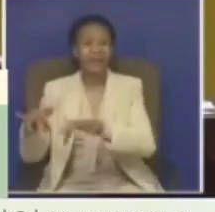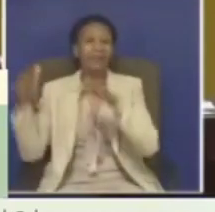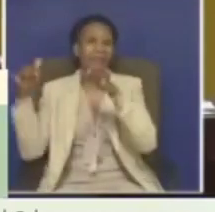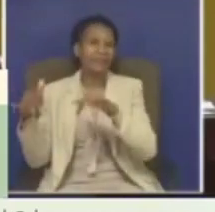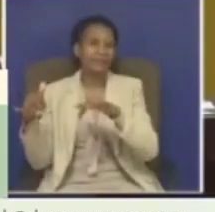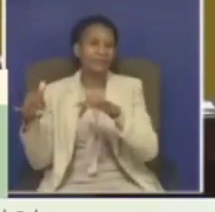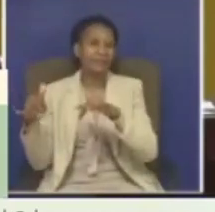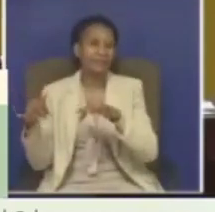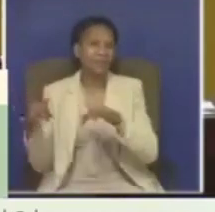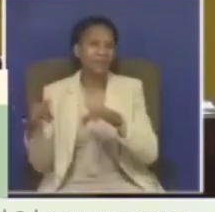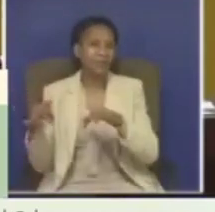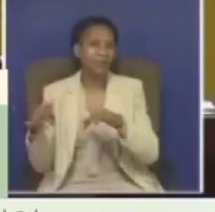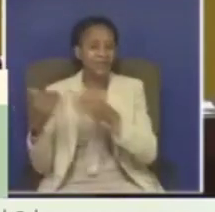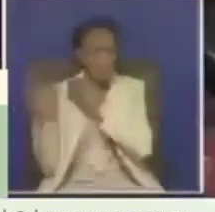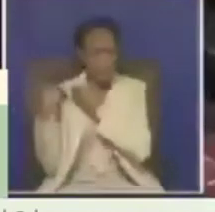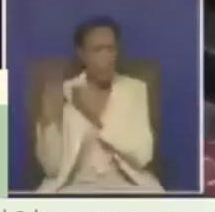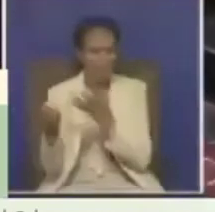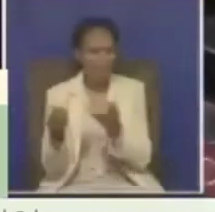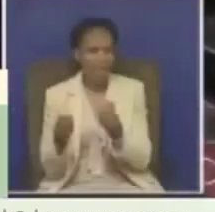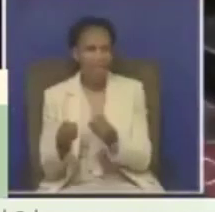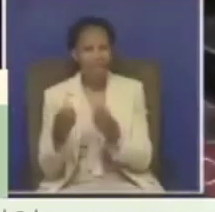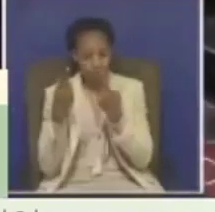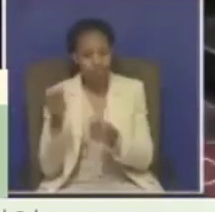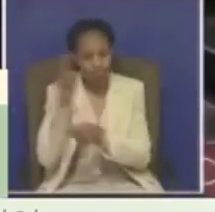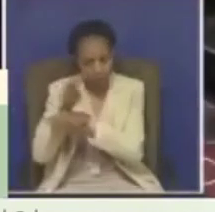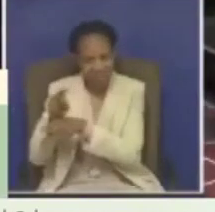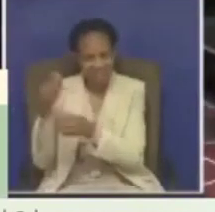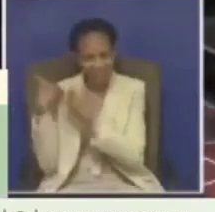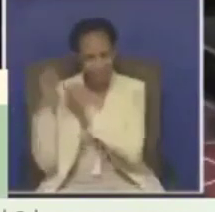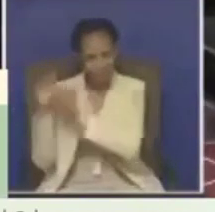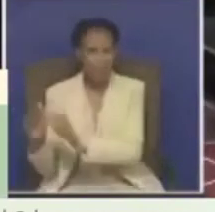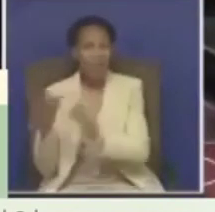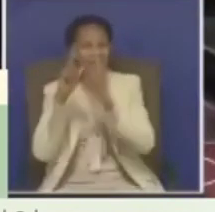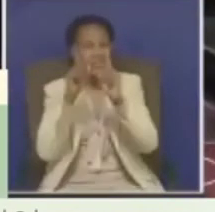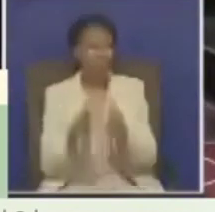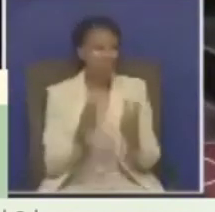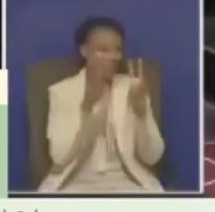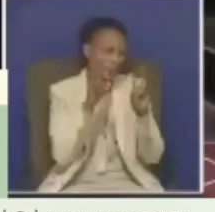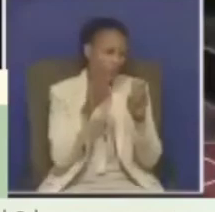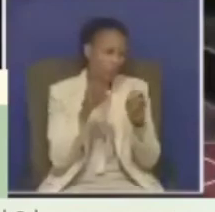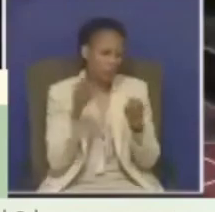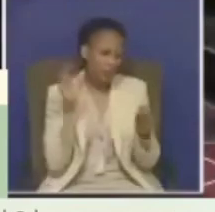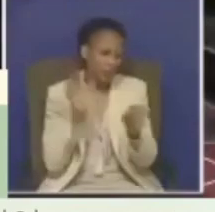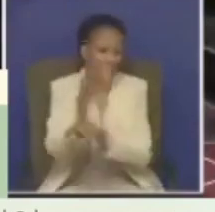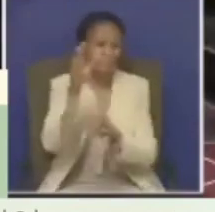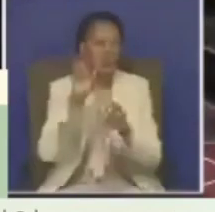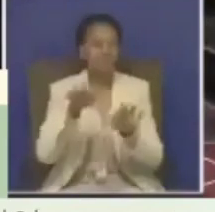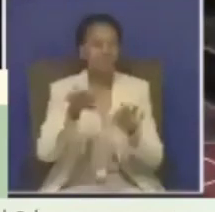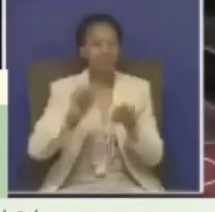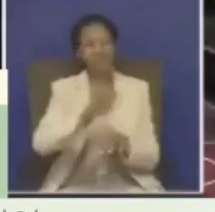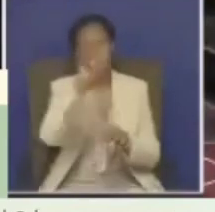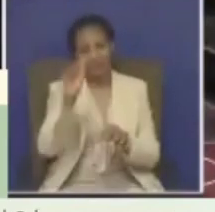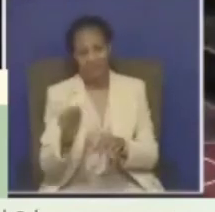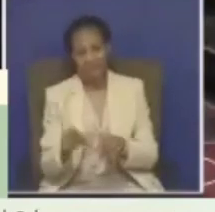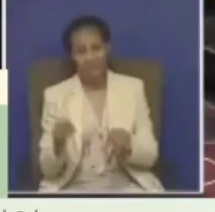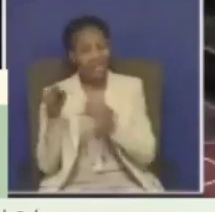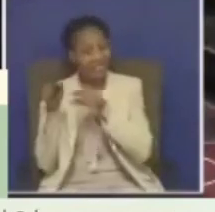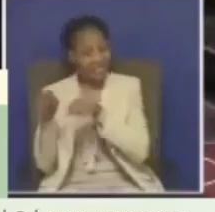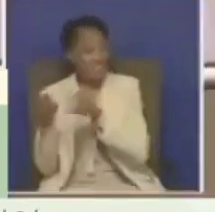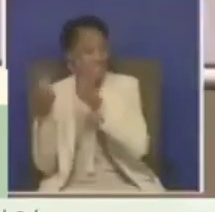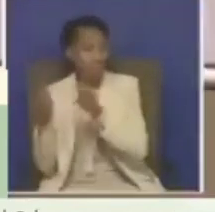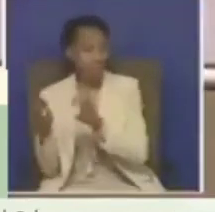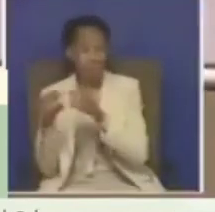the very same responsibility of playing oversight, particularly in issues that affect South Africans. This is a massive issue of